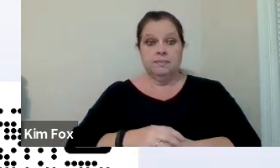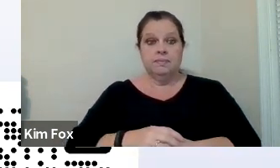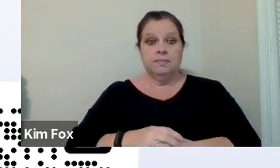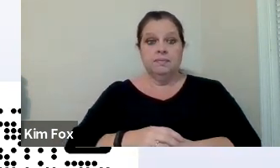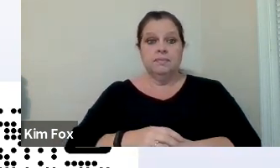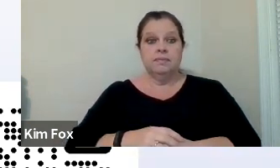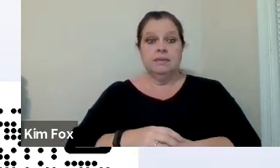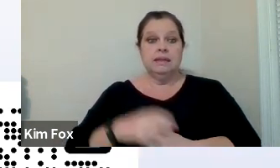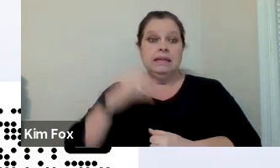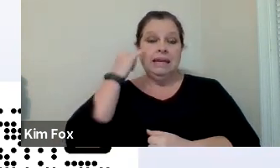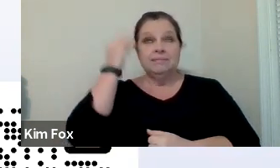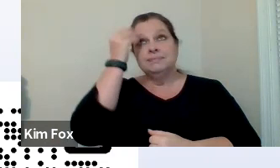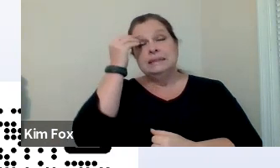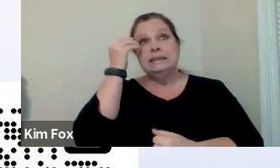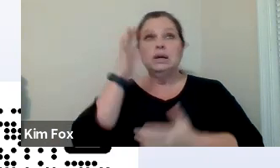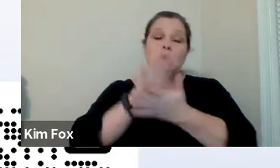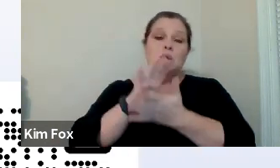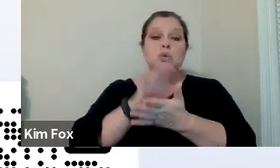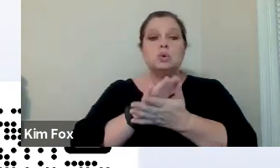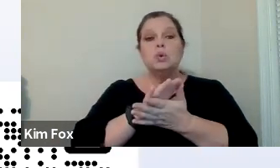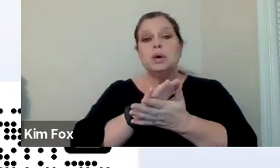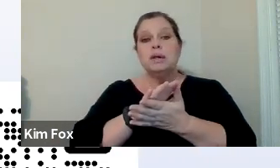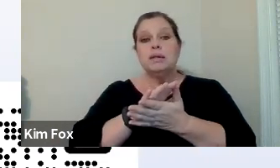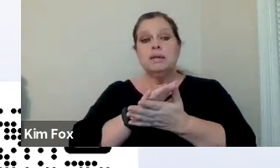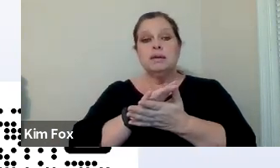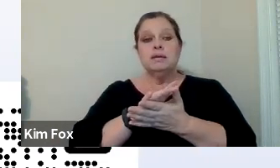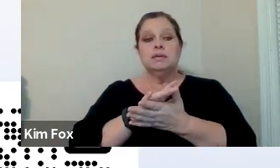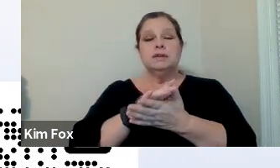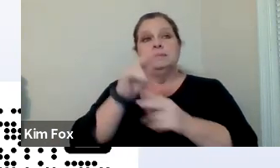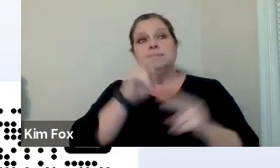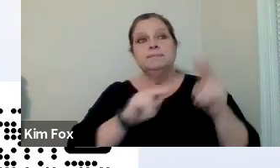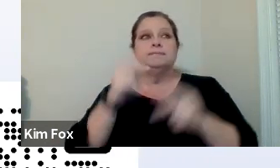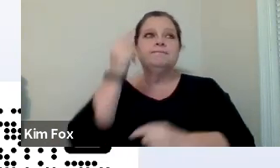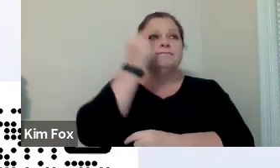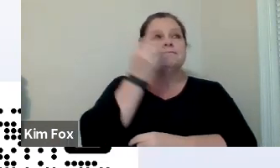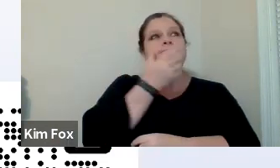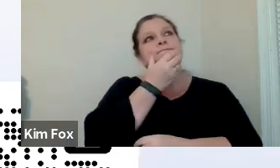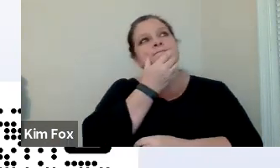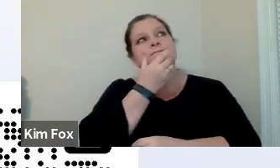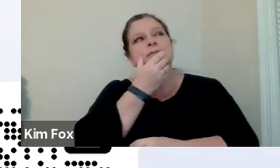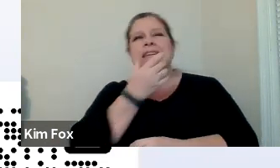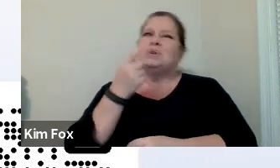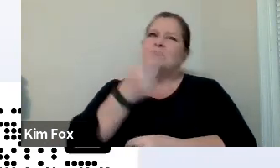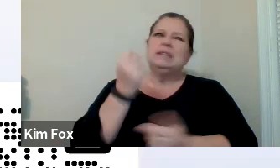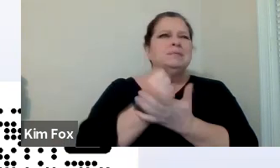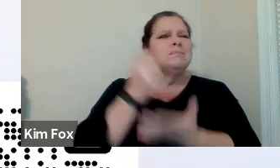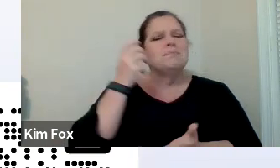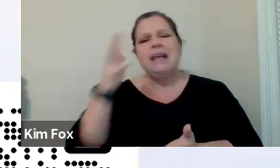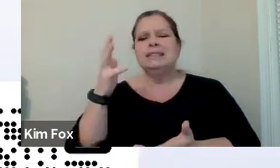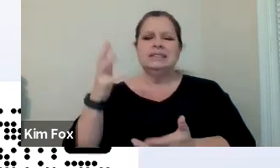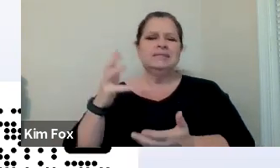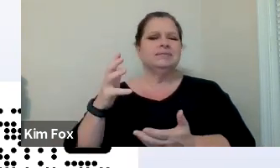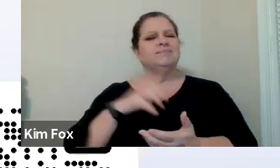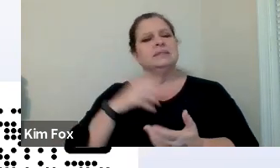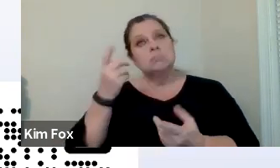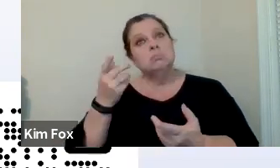So if you think of a school that you were looking at and considering but didn't think because it's so expensive,